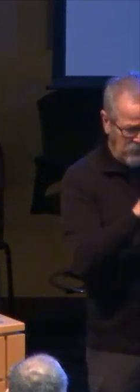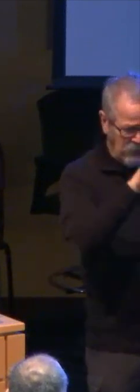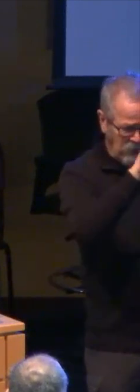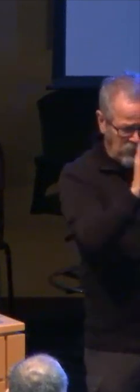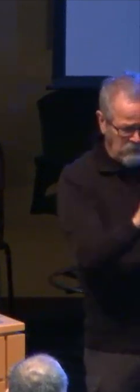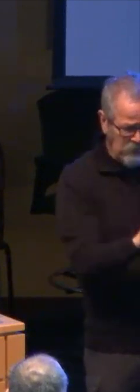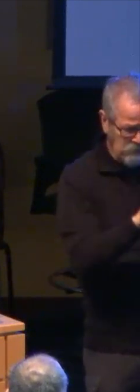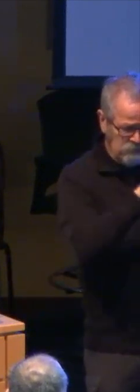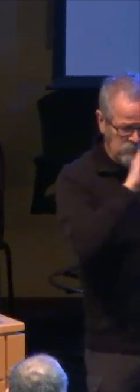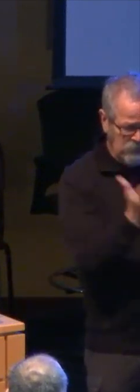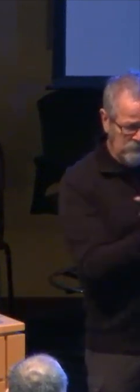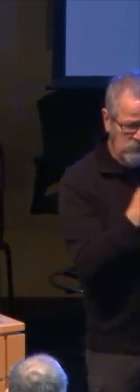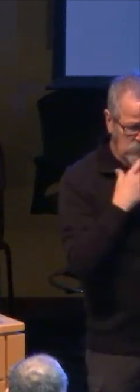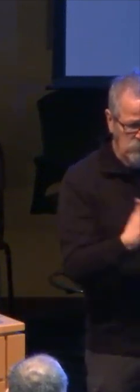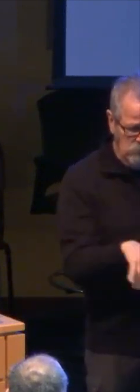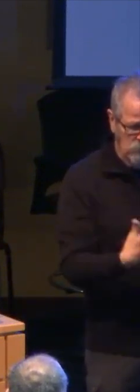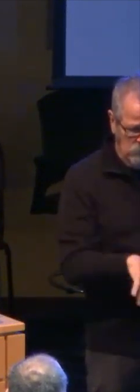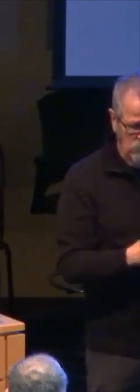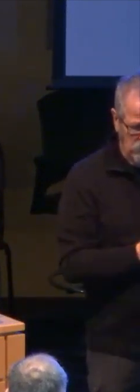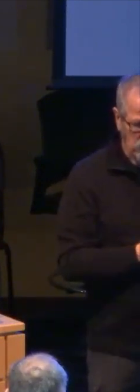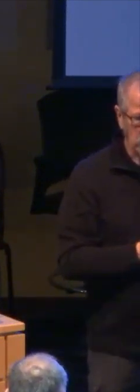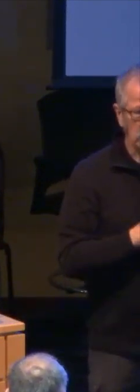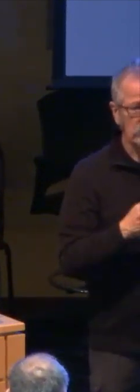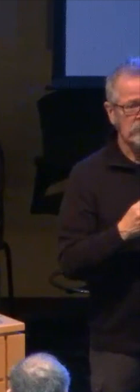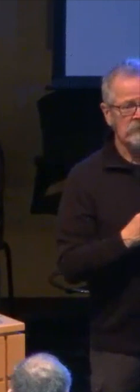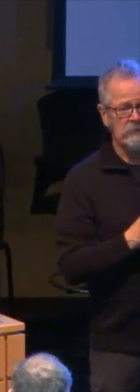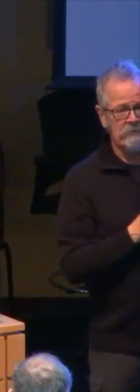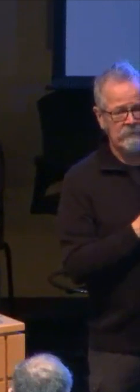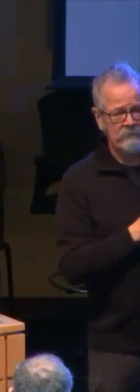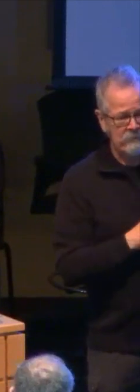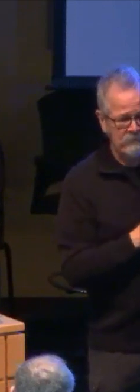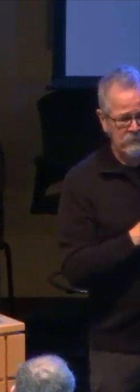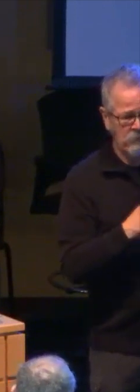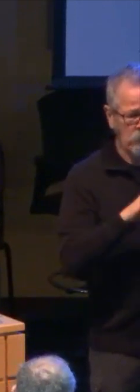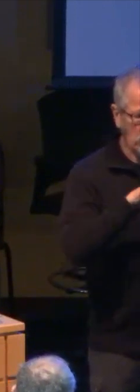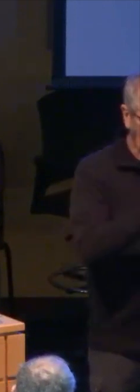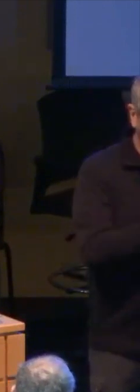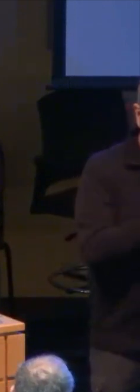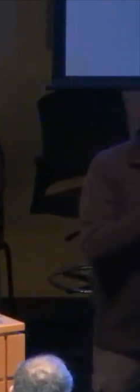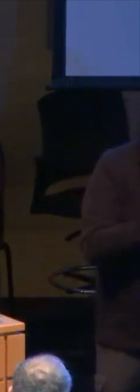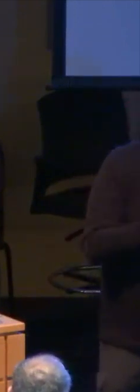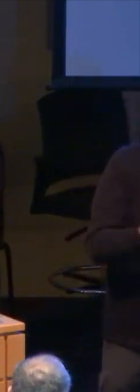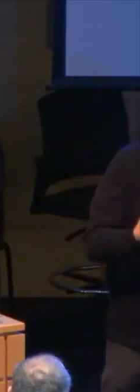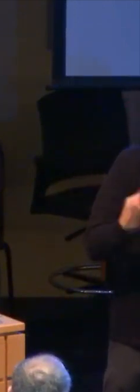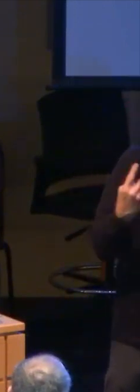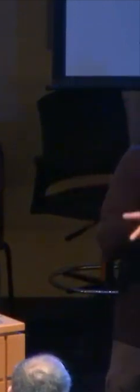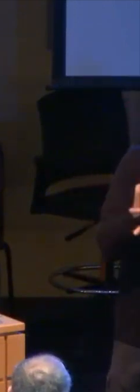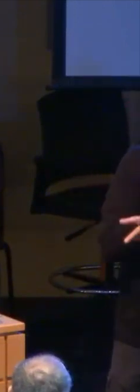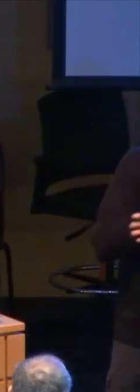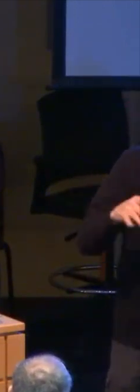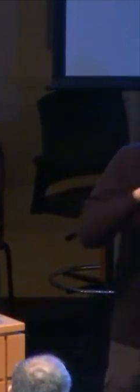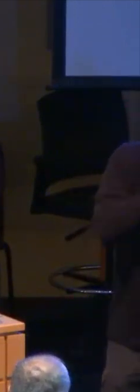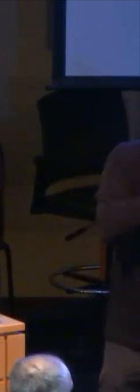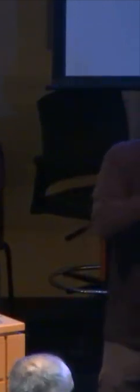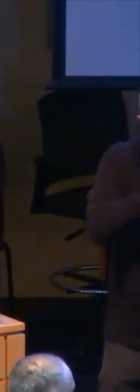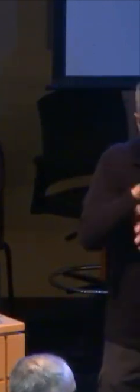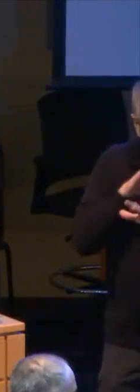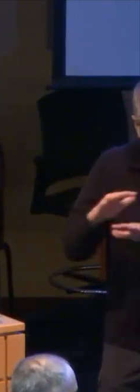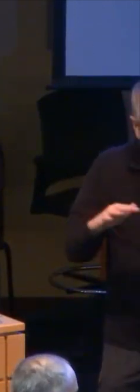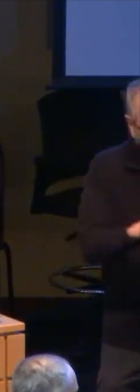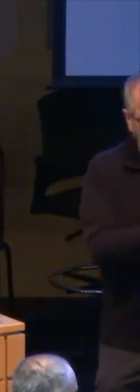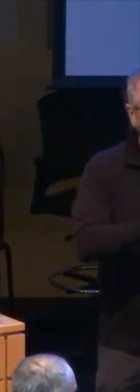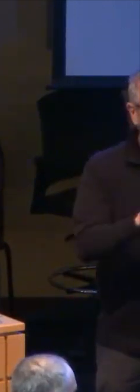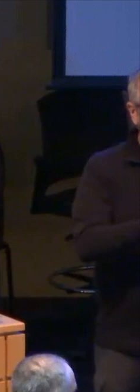for the Ice Sheet Modeling Intercomparison Project. Dr. Straneo is also co-chair of the Climate and